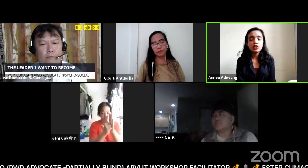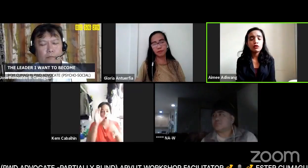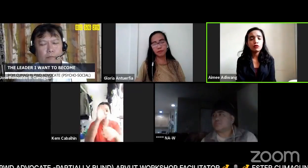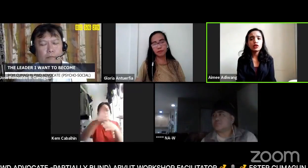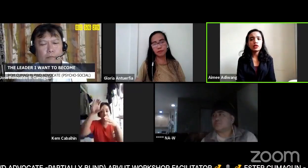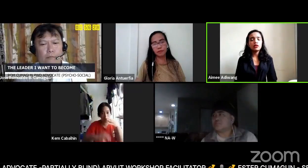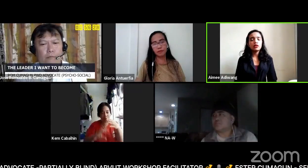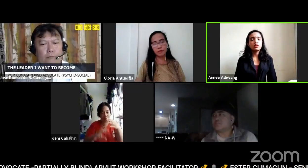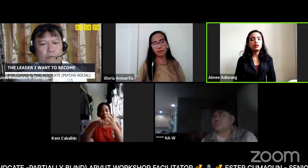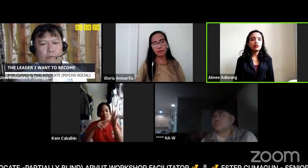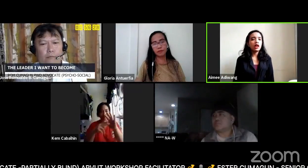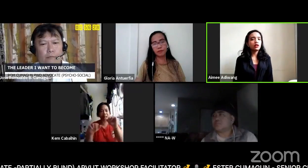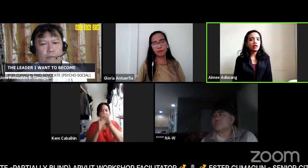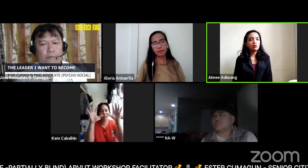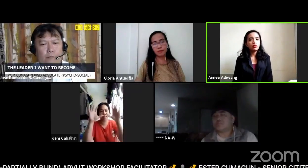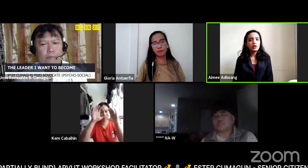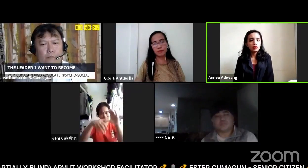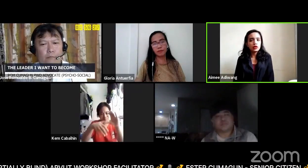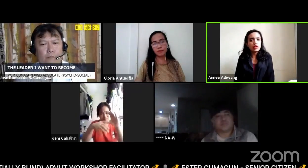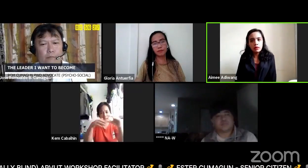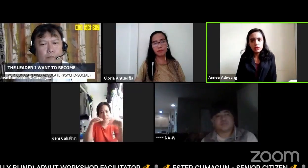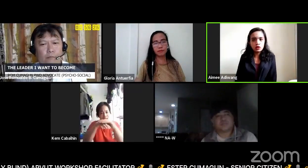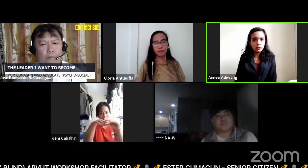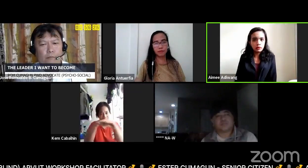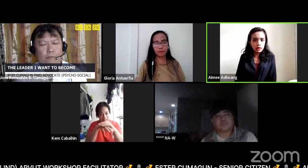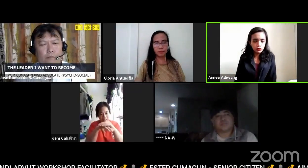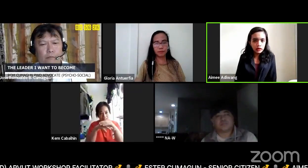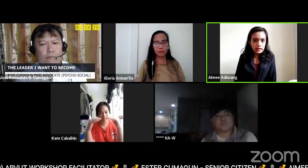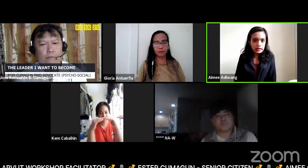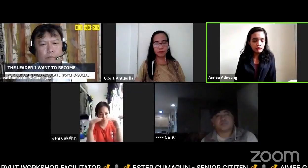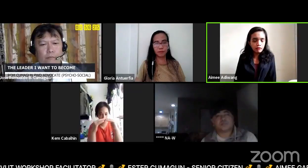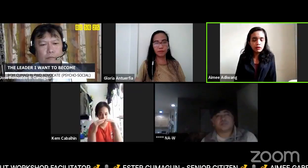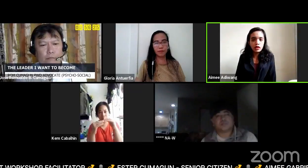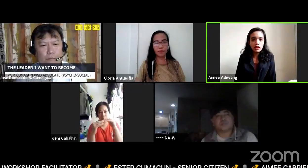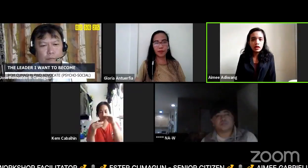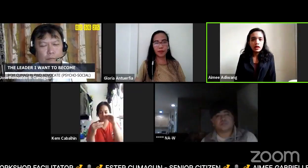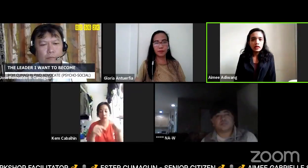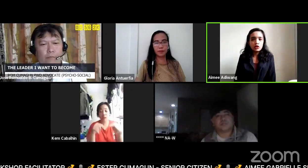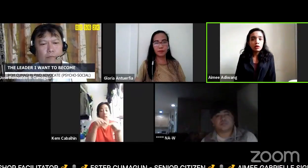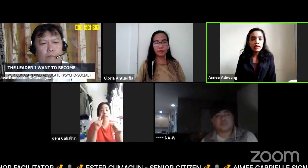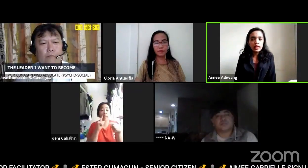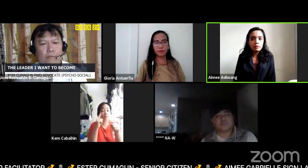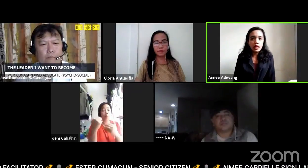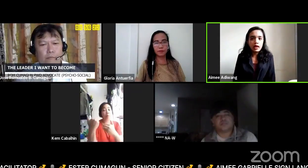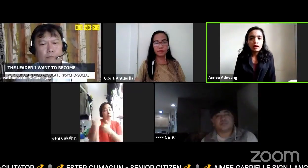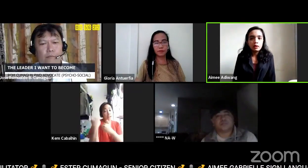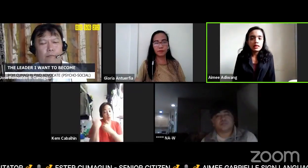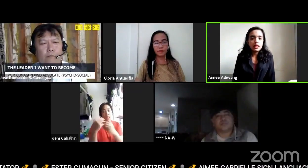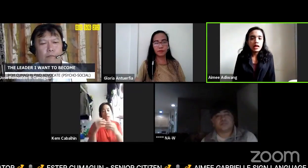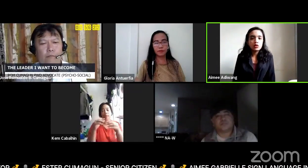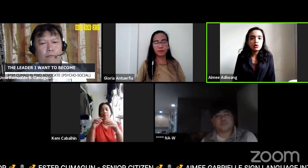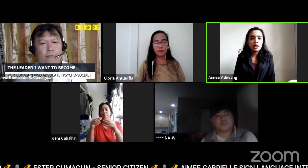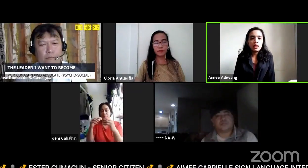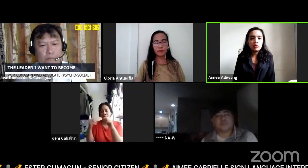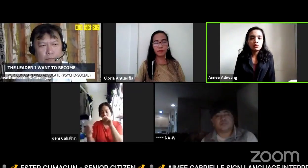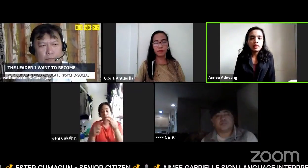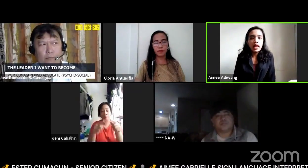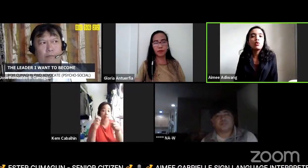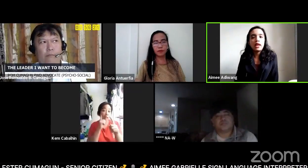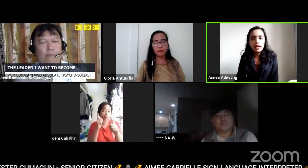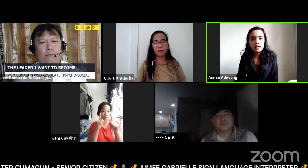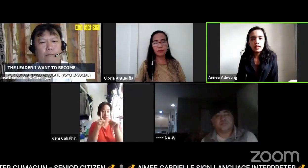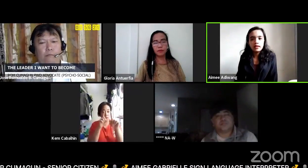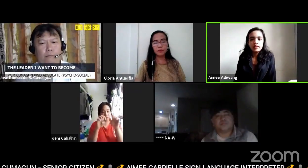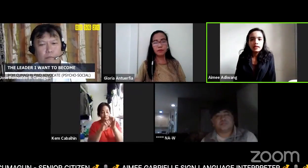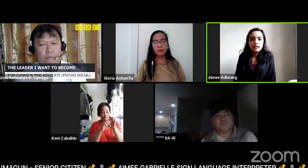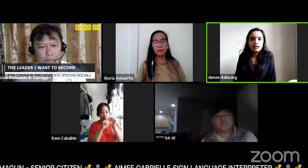hindi, of course, other PWDs, you see them as normal. But for us deaf, you think na normal kami, kaso kami yung